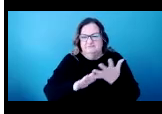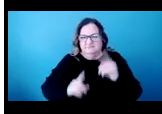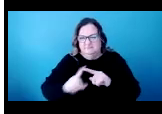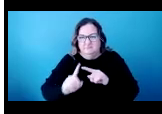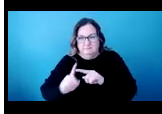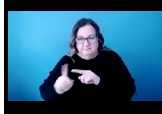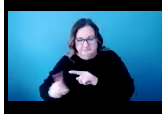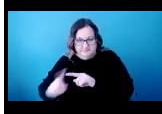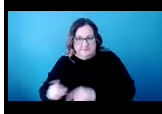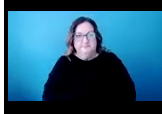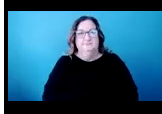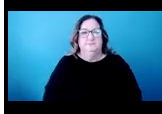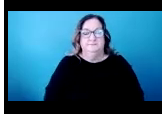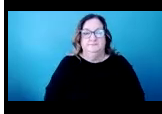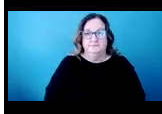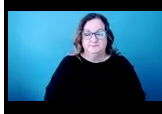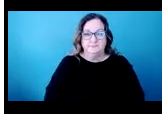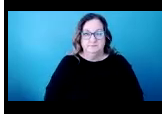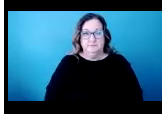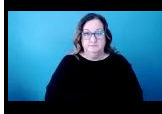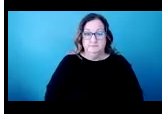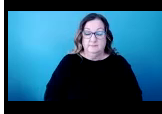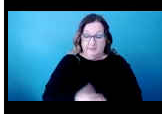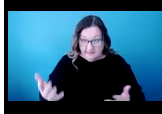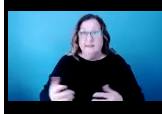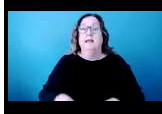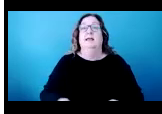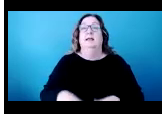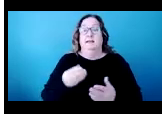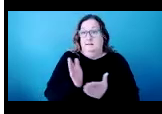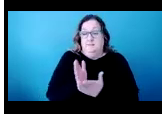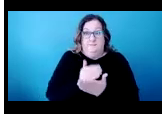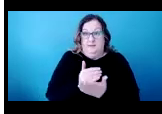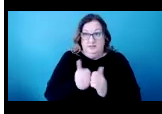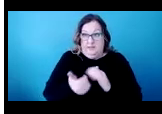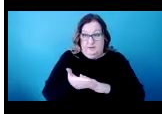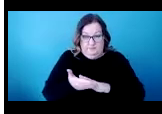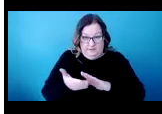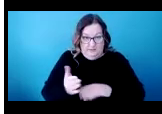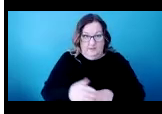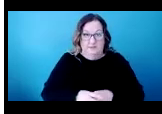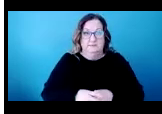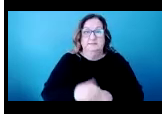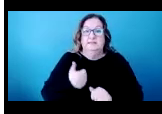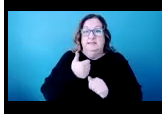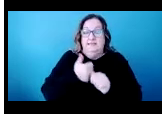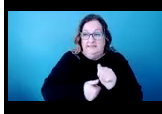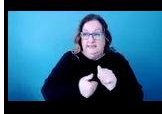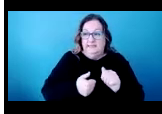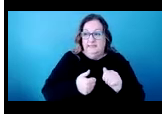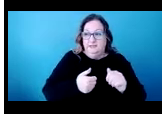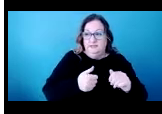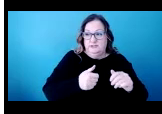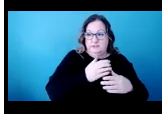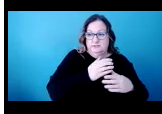So the way the state budget works is each subcommittee, appropriations subcommittee, has a section of the budget that they are